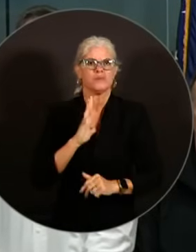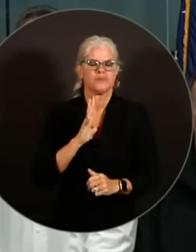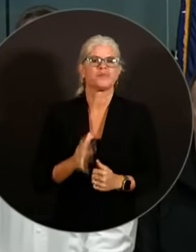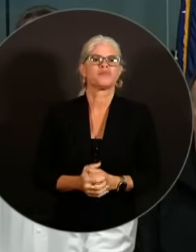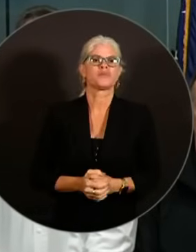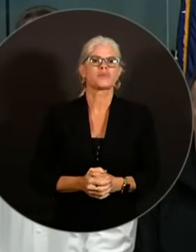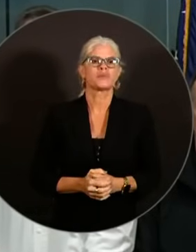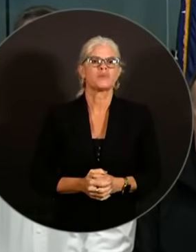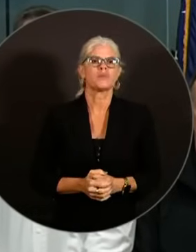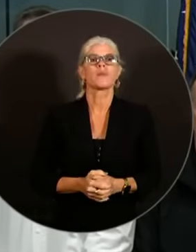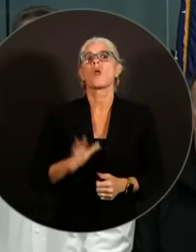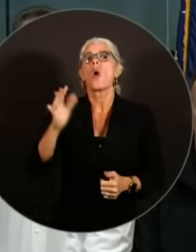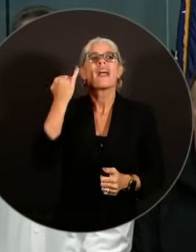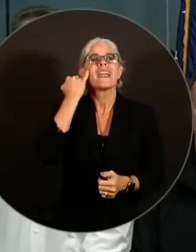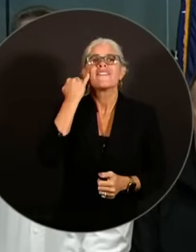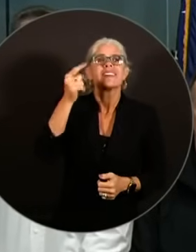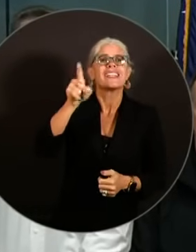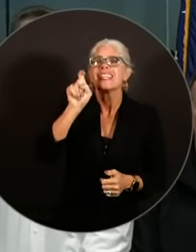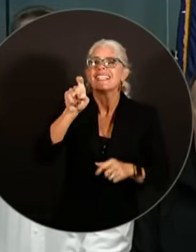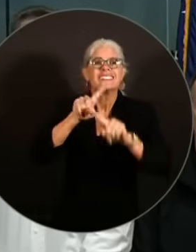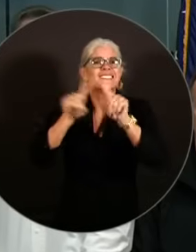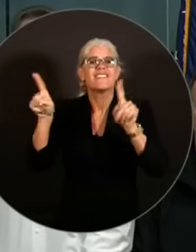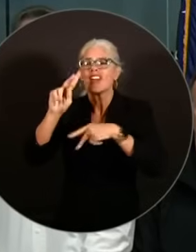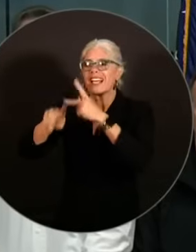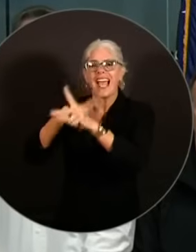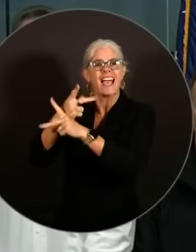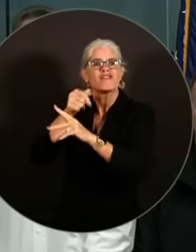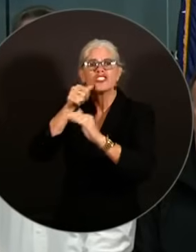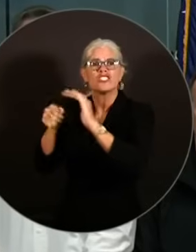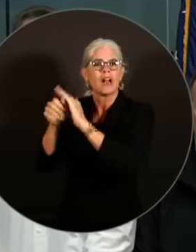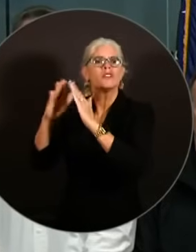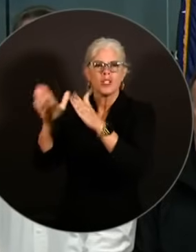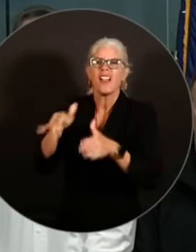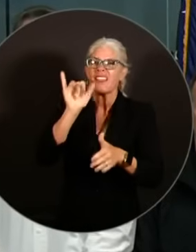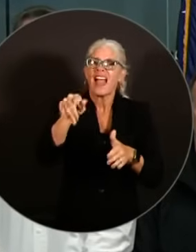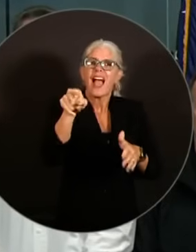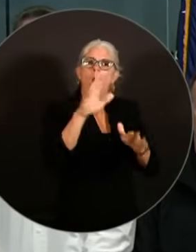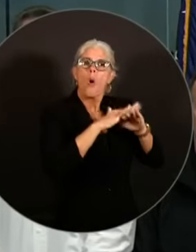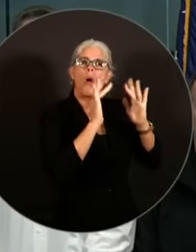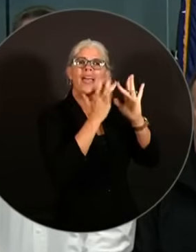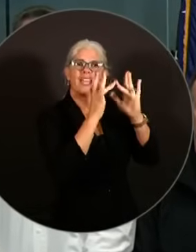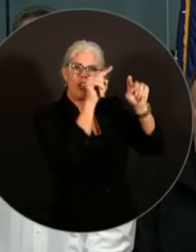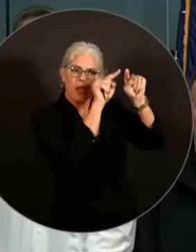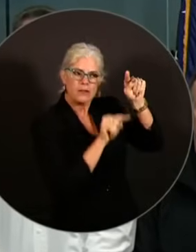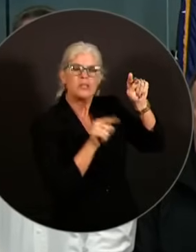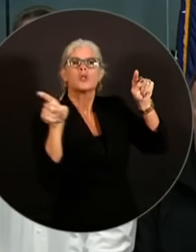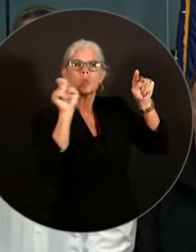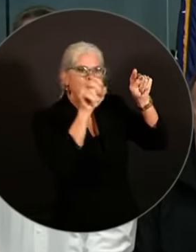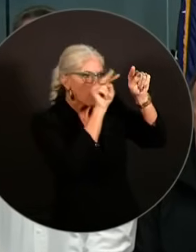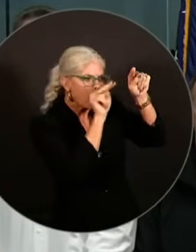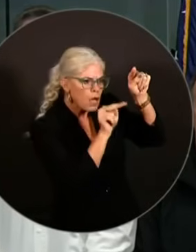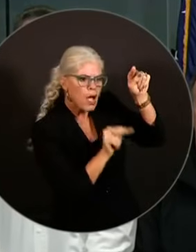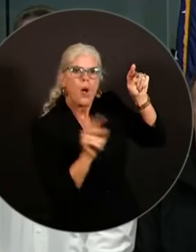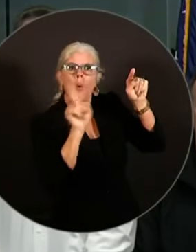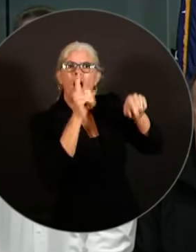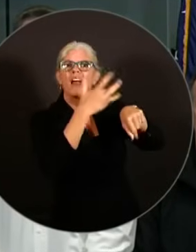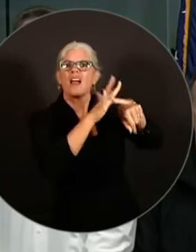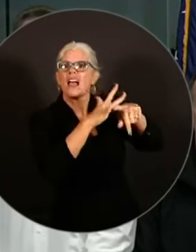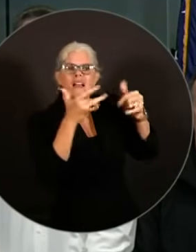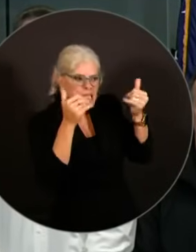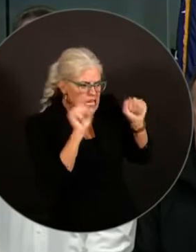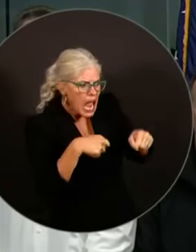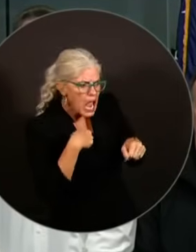or in need of other type of shelter. So these models will continue to provide real-time hotel availability and lodging resources, making the